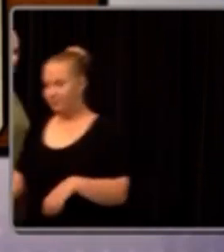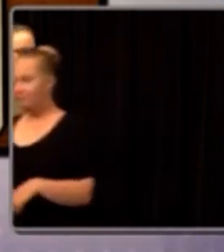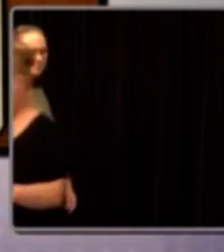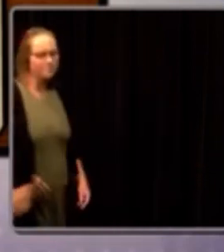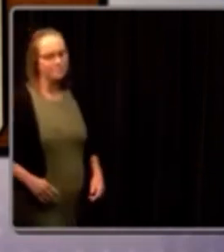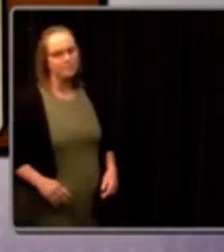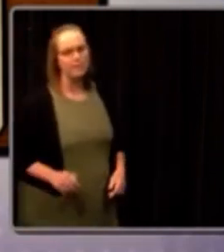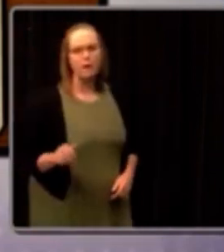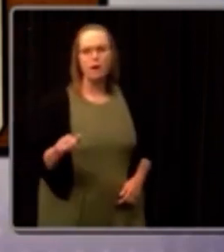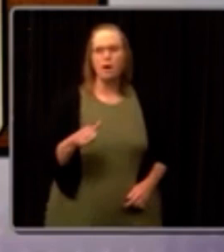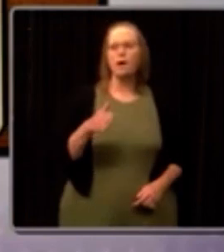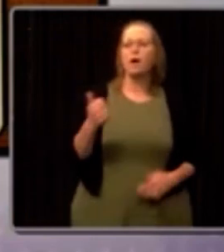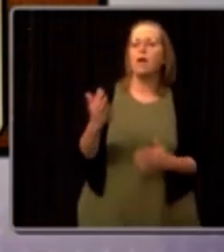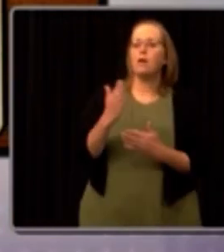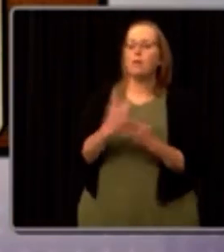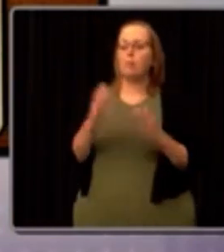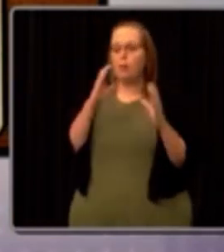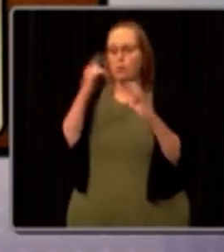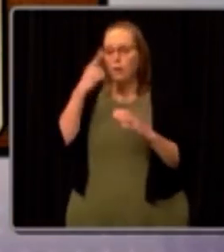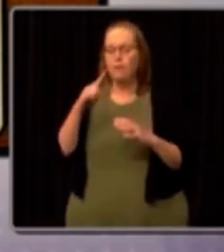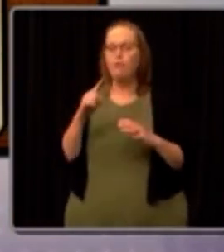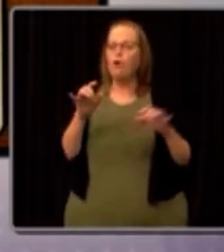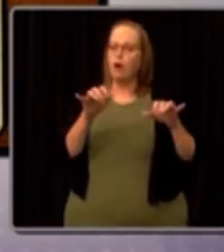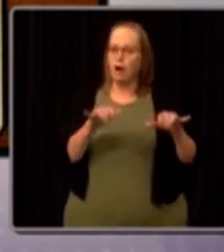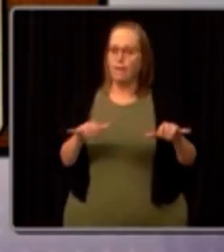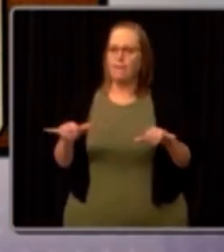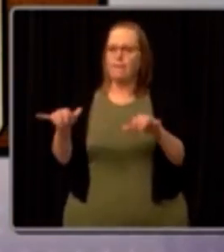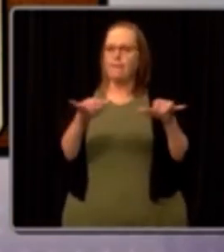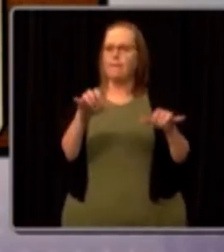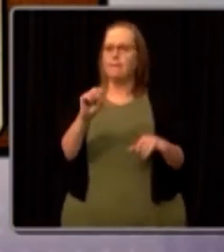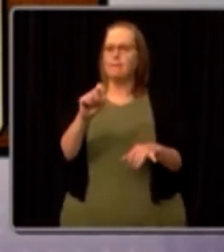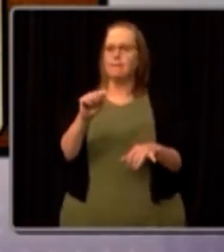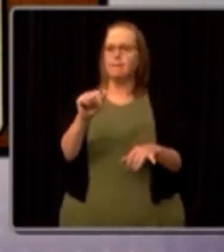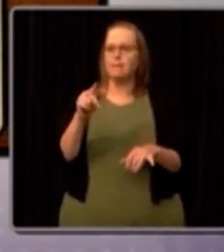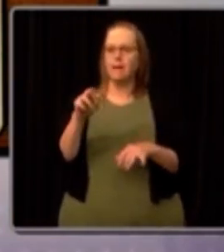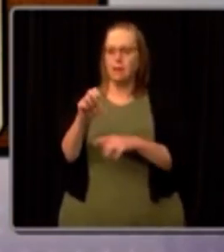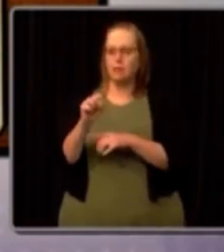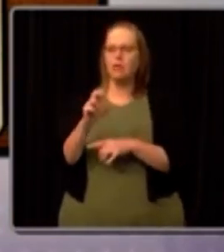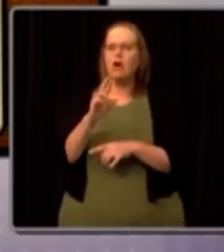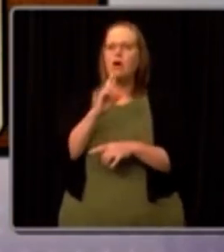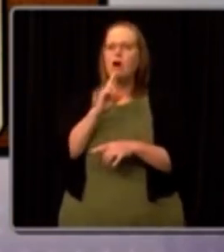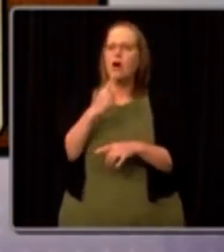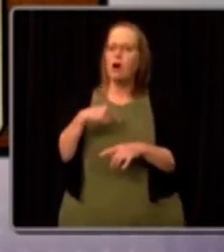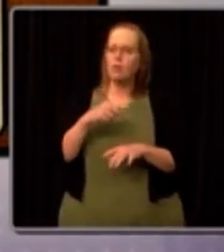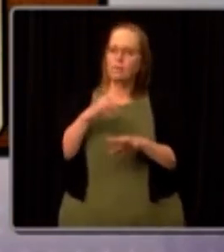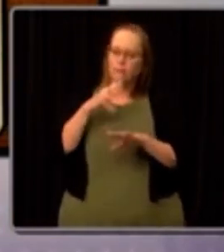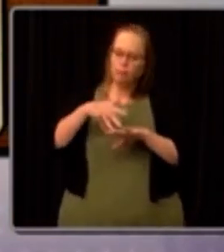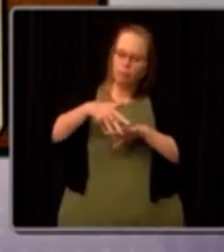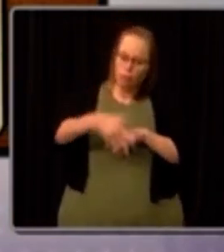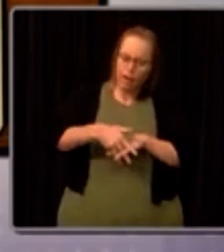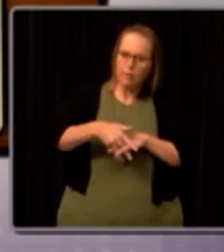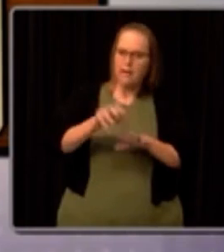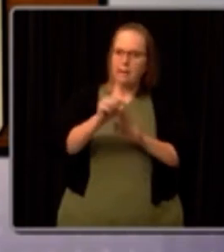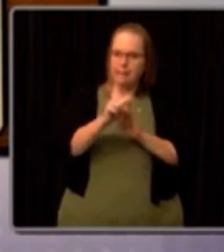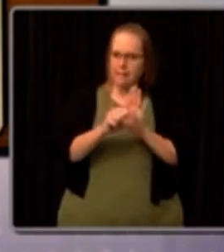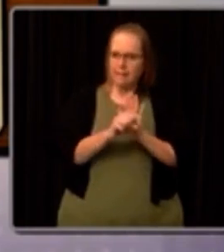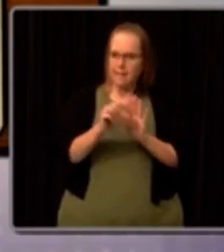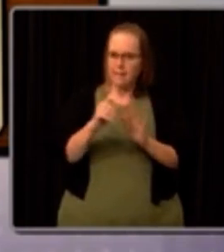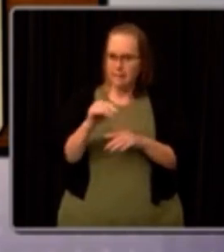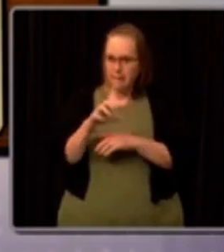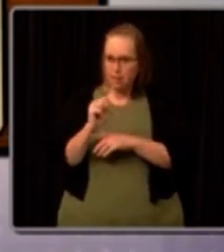at resources is always the standards. Are we grounded in our state standards? And units of study fit this to a